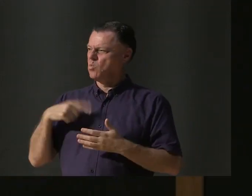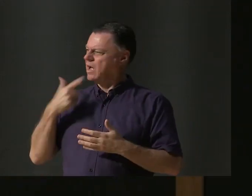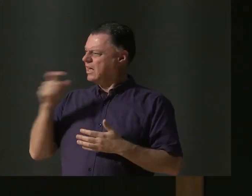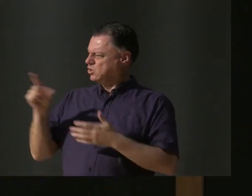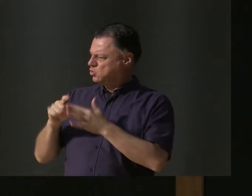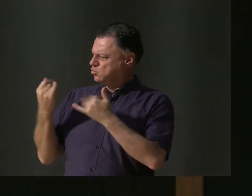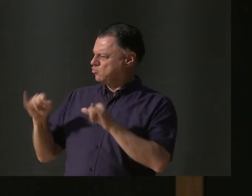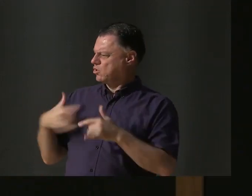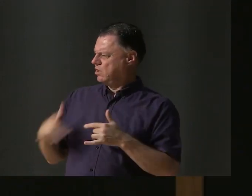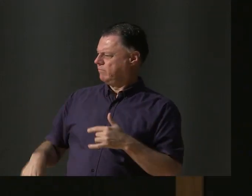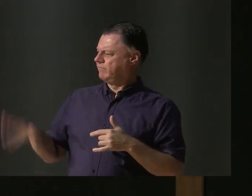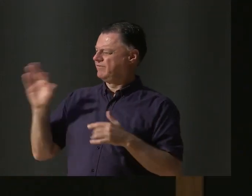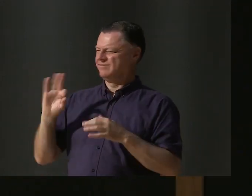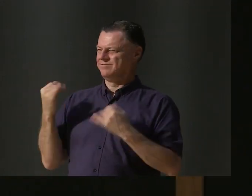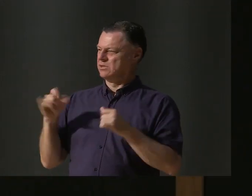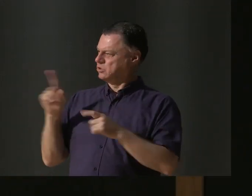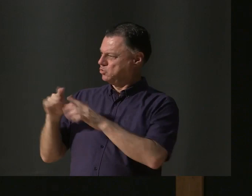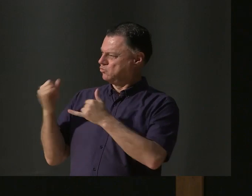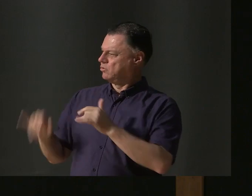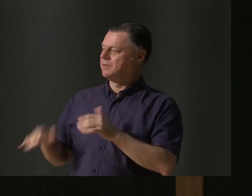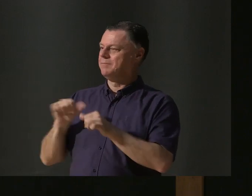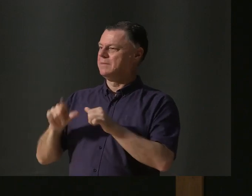something wrong, offer support instead.